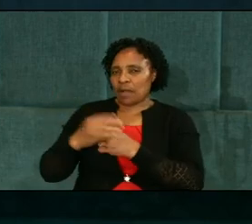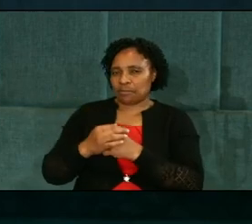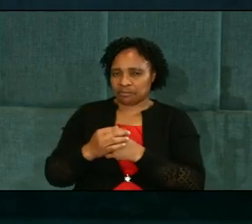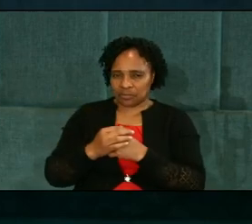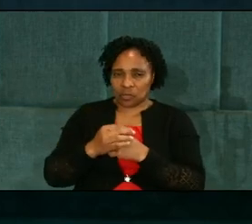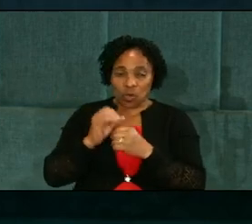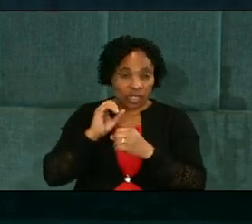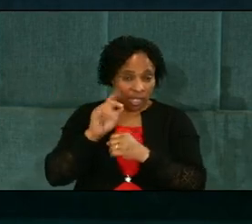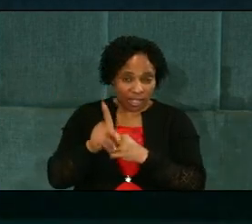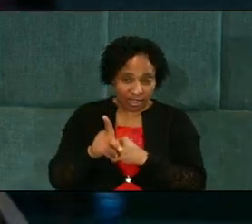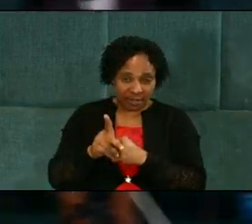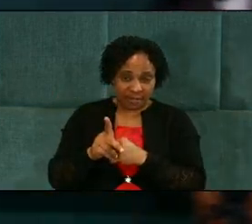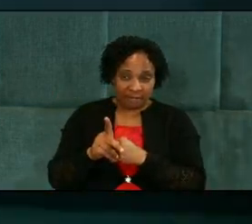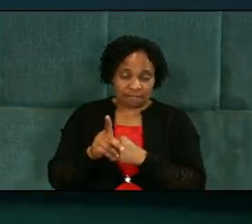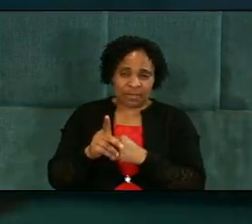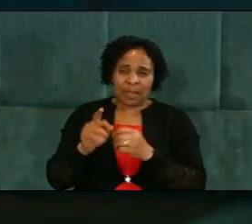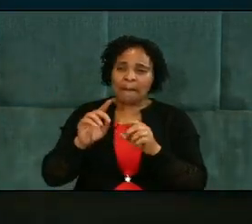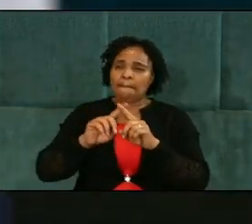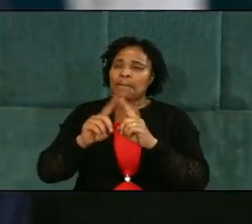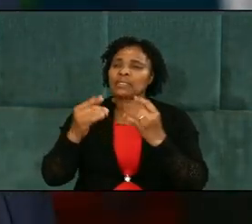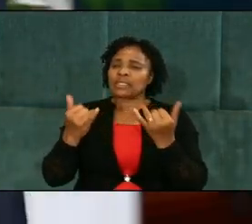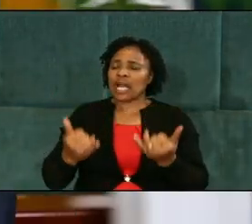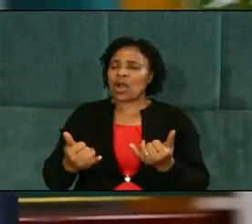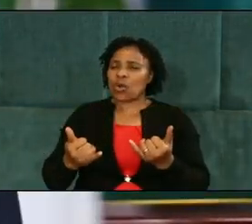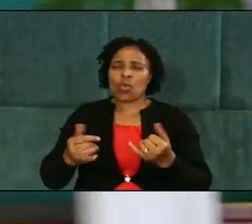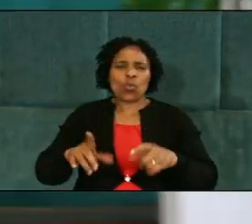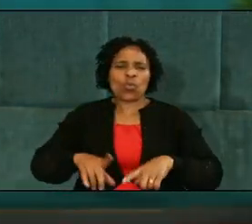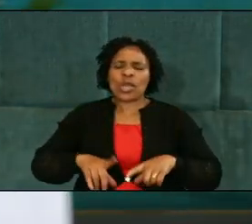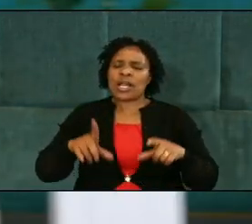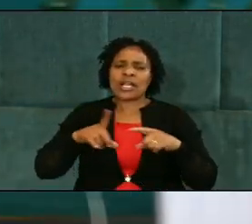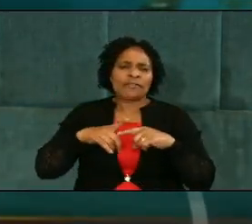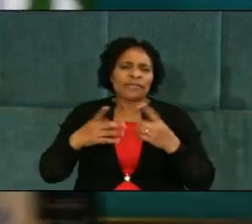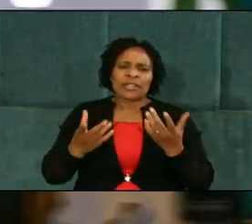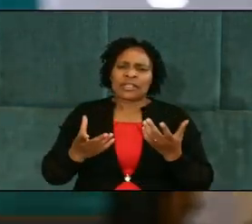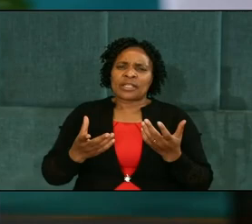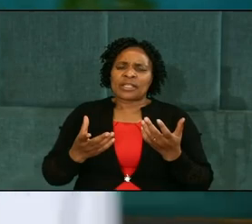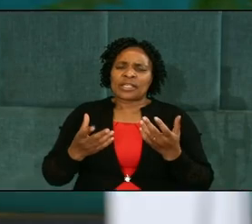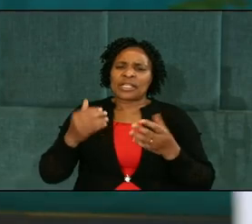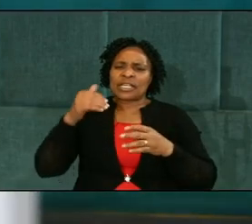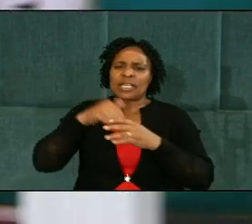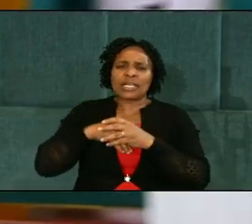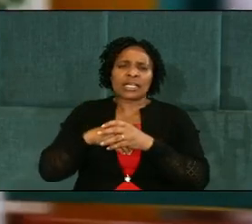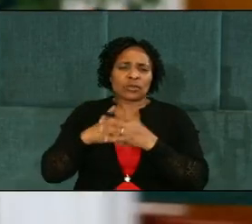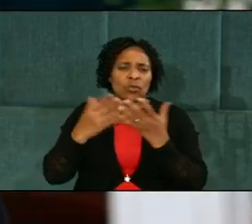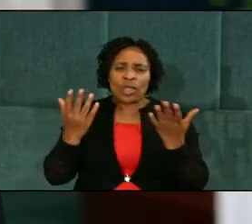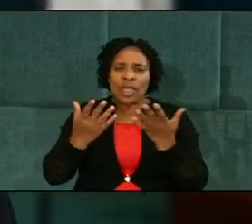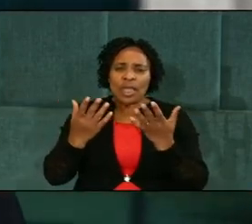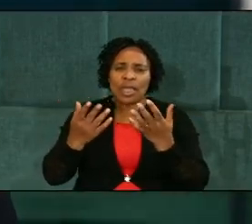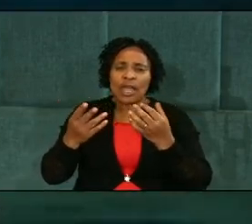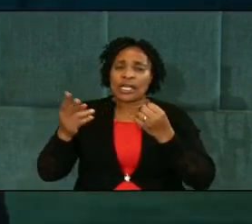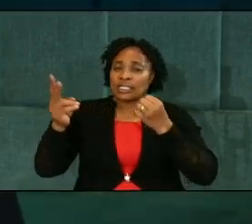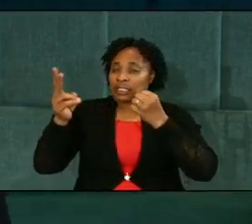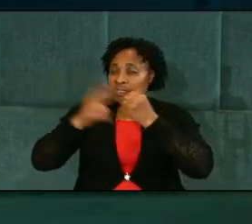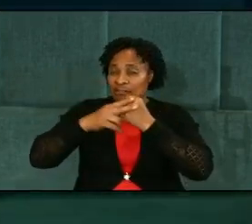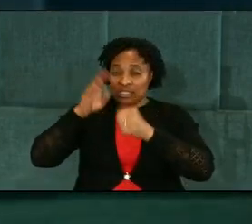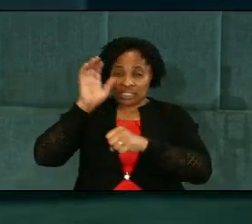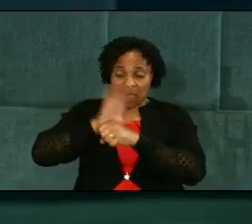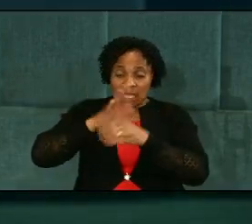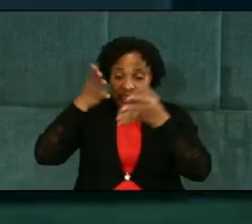me? But if we are living in the seventh